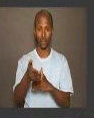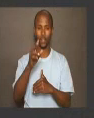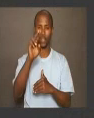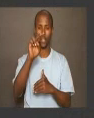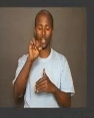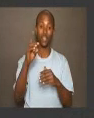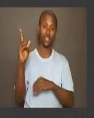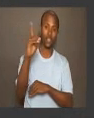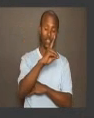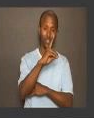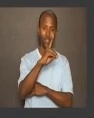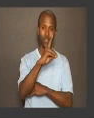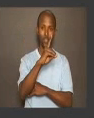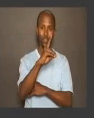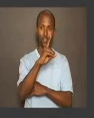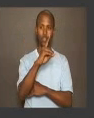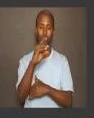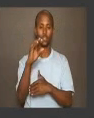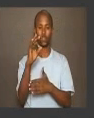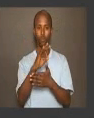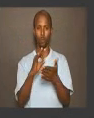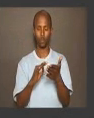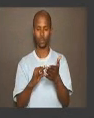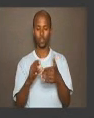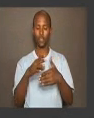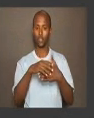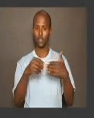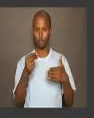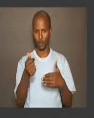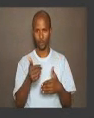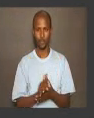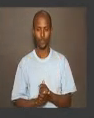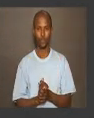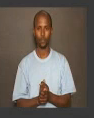days forms this pattern in bir: